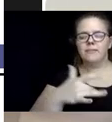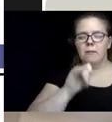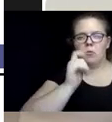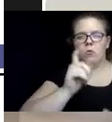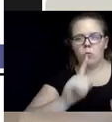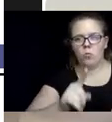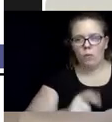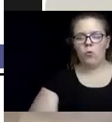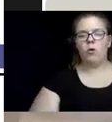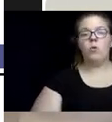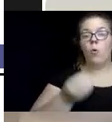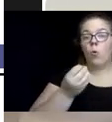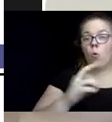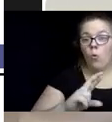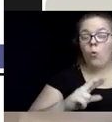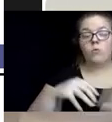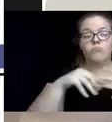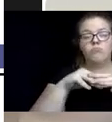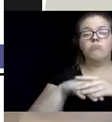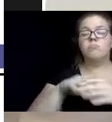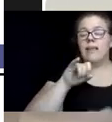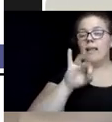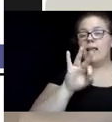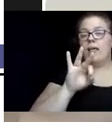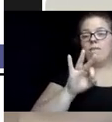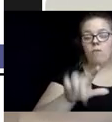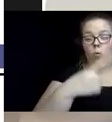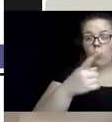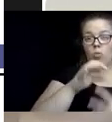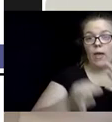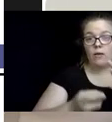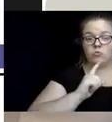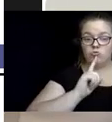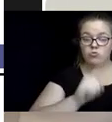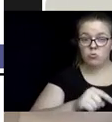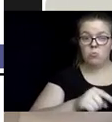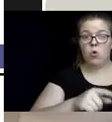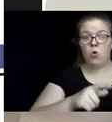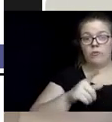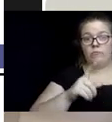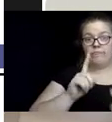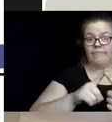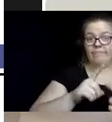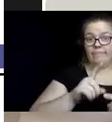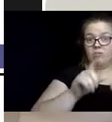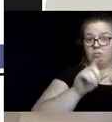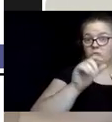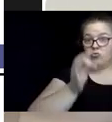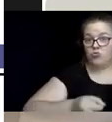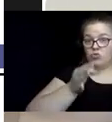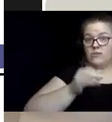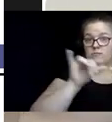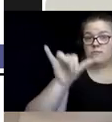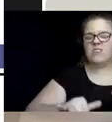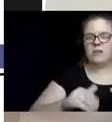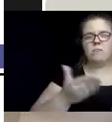about intersectionality, if the only option is to report this into the justice system, that may not be seen as a